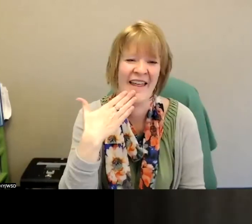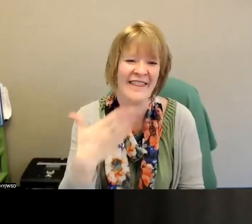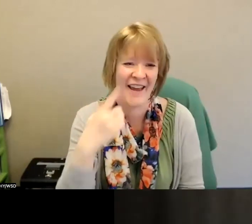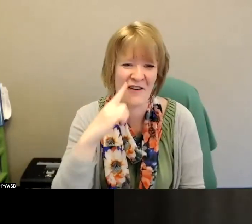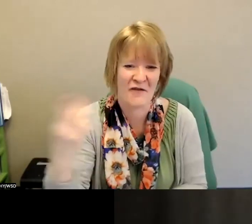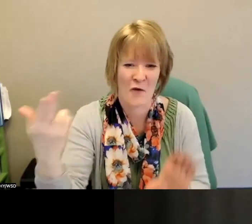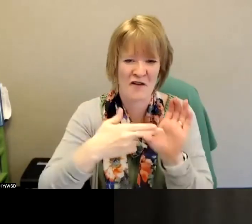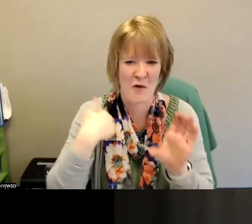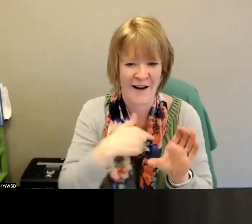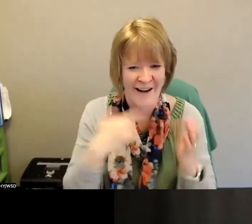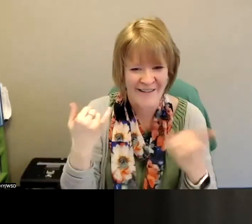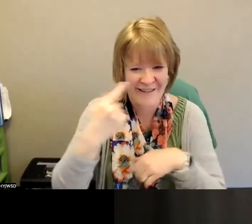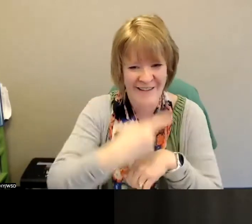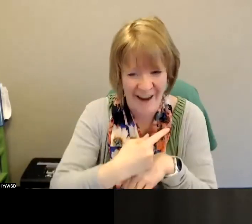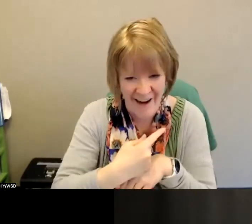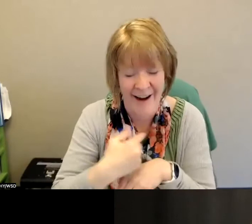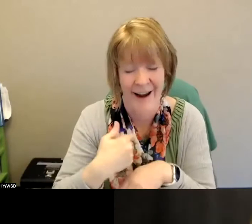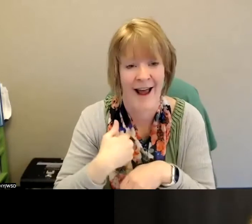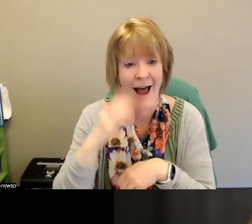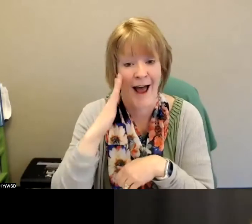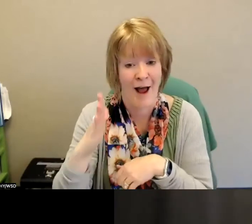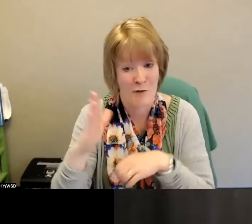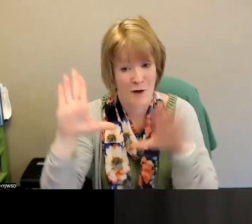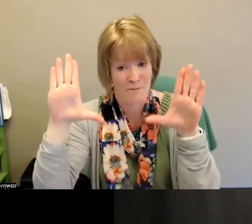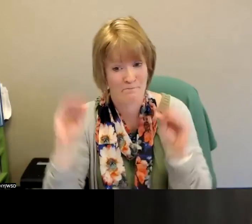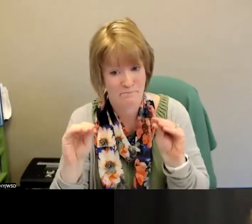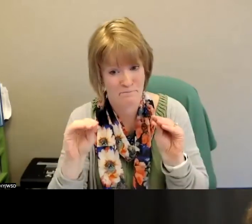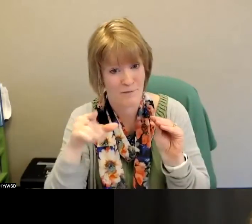And we have Elena Shapiro. Thank you both for joining us today.